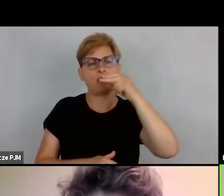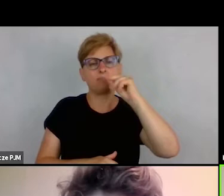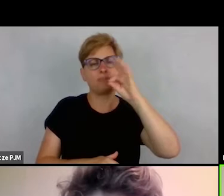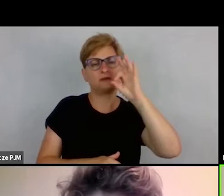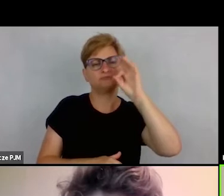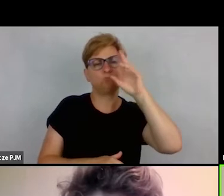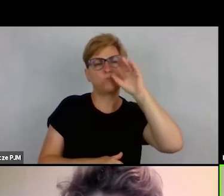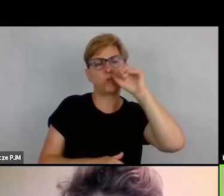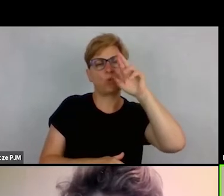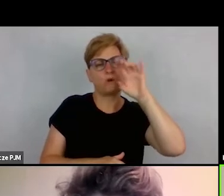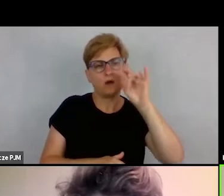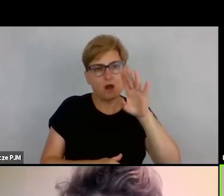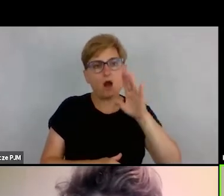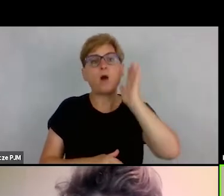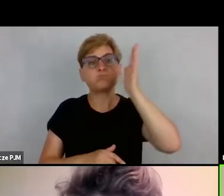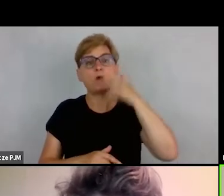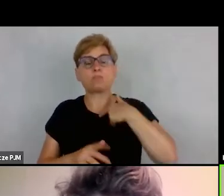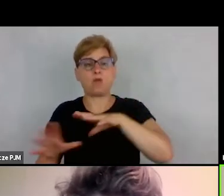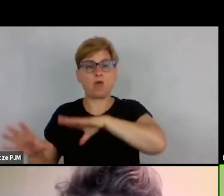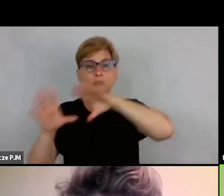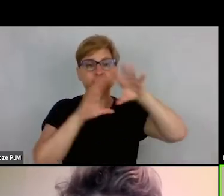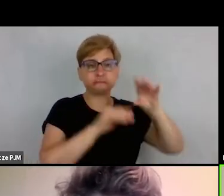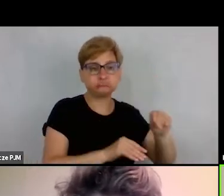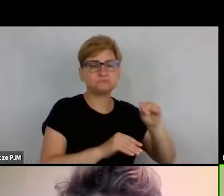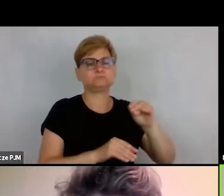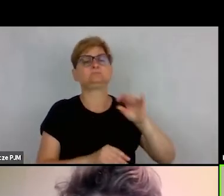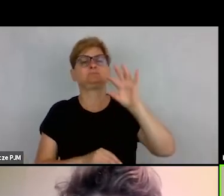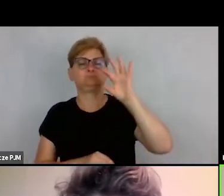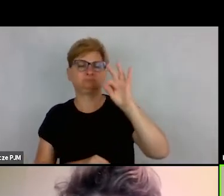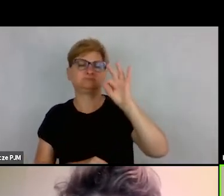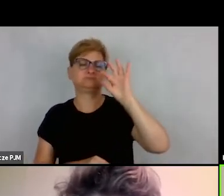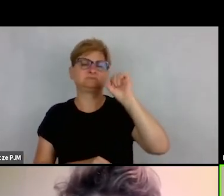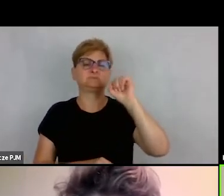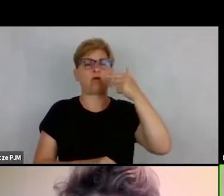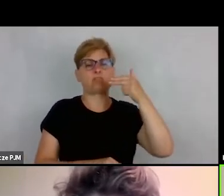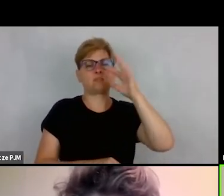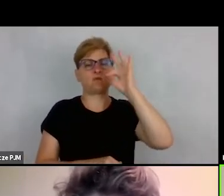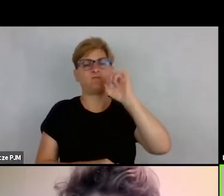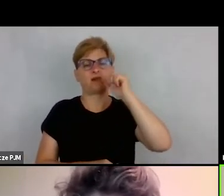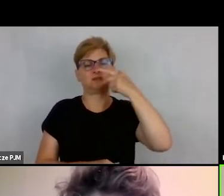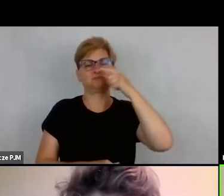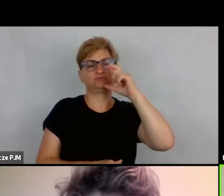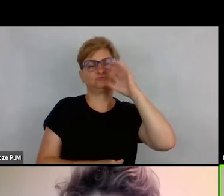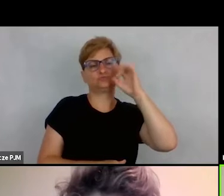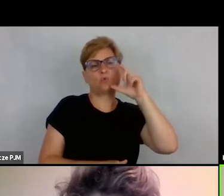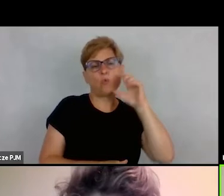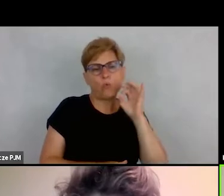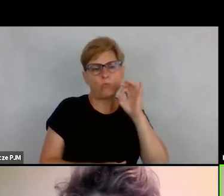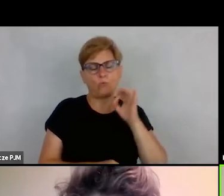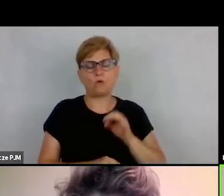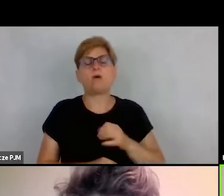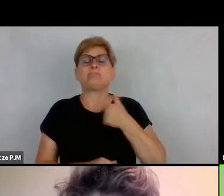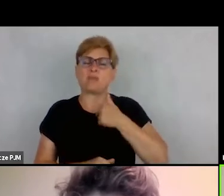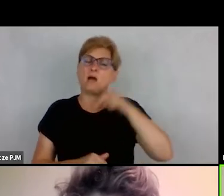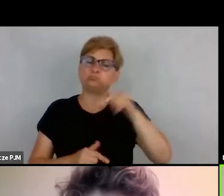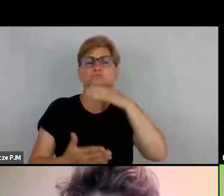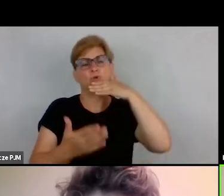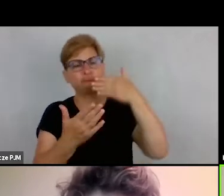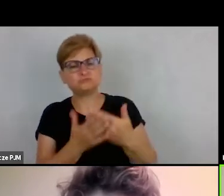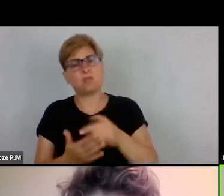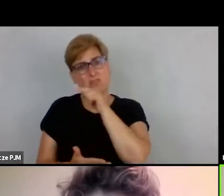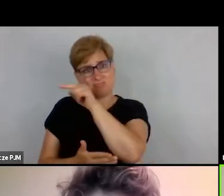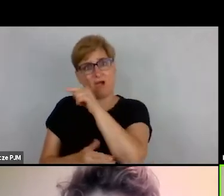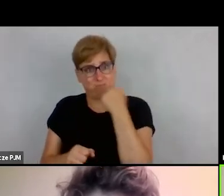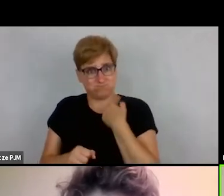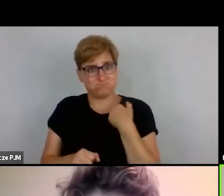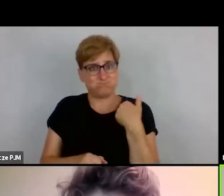was, important work and very good work. But it was work that was fundamentally not political work. And